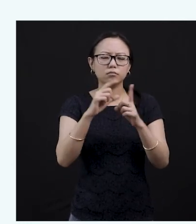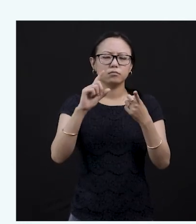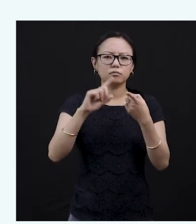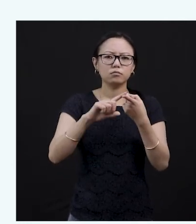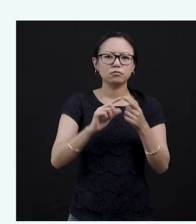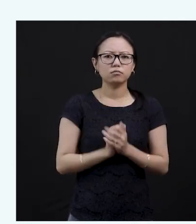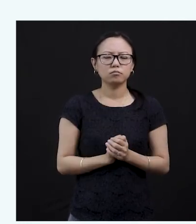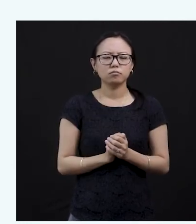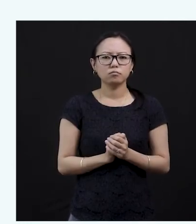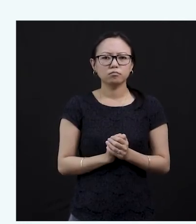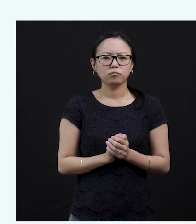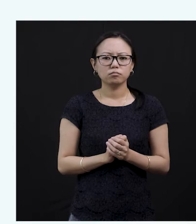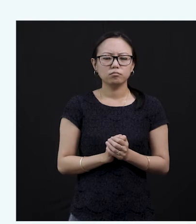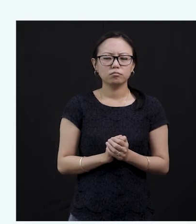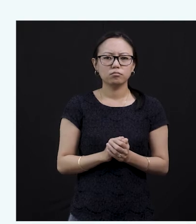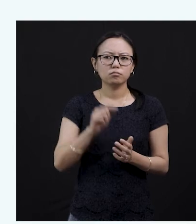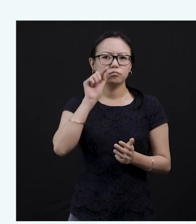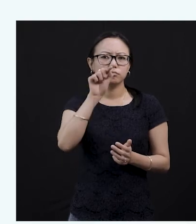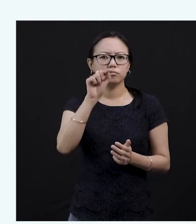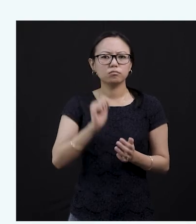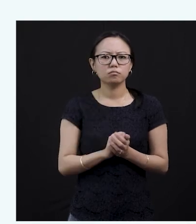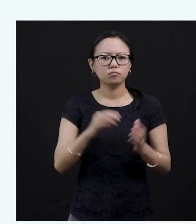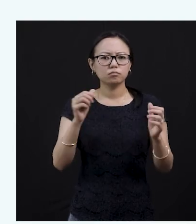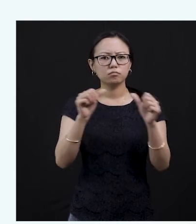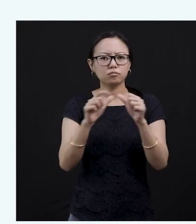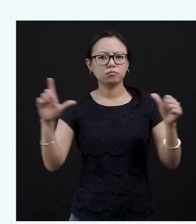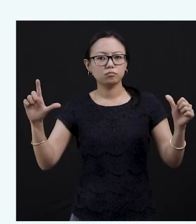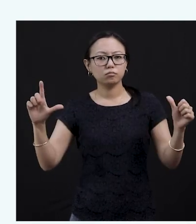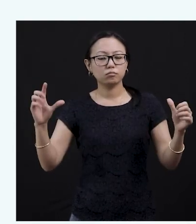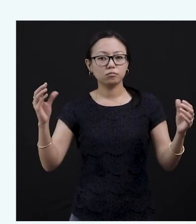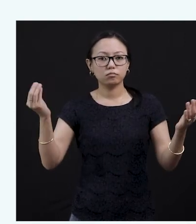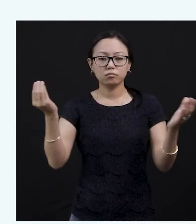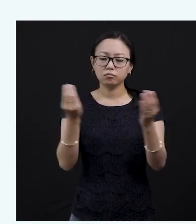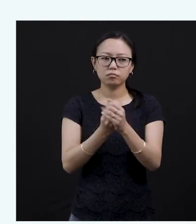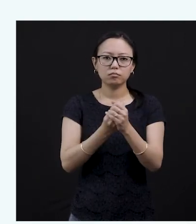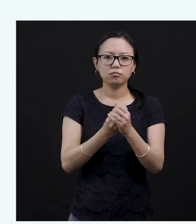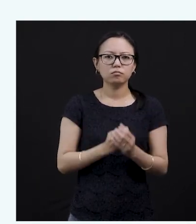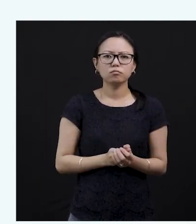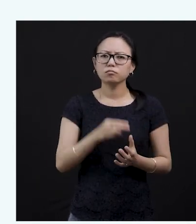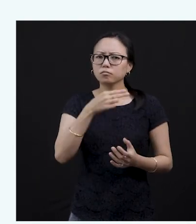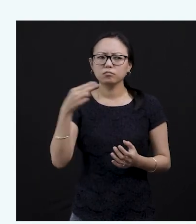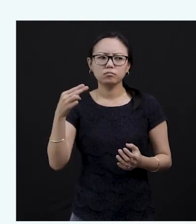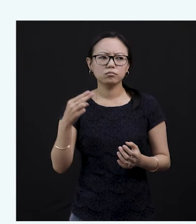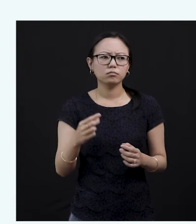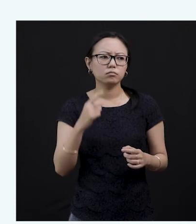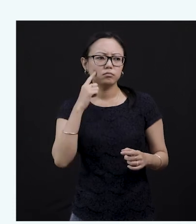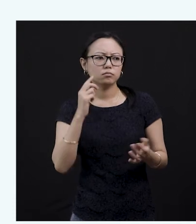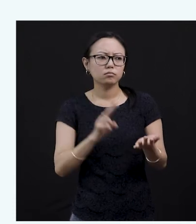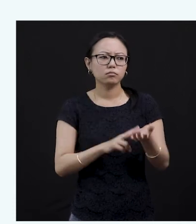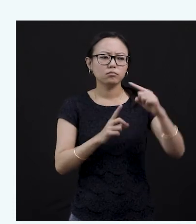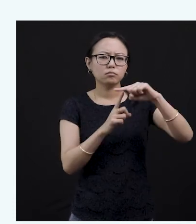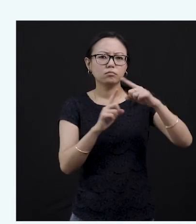they meet, okay? This point is known as the international date line. So this